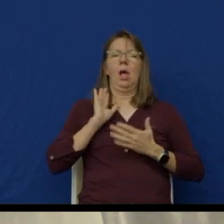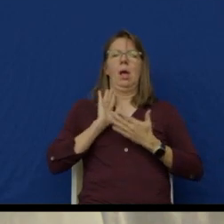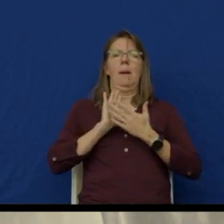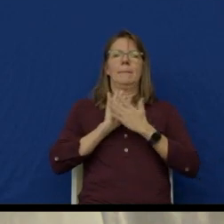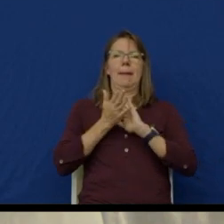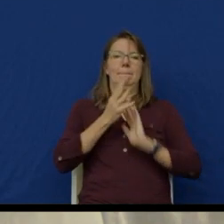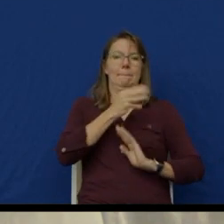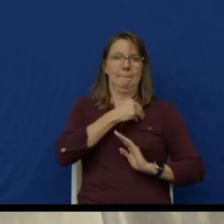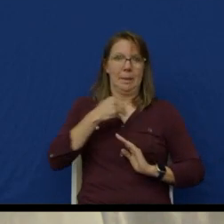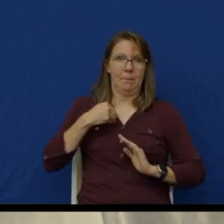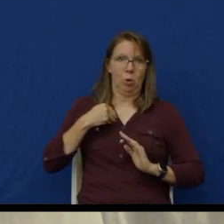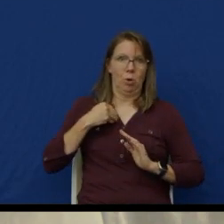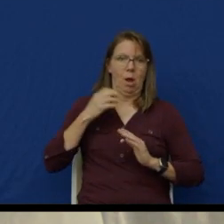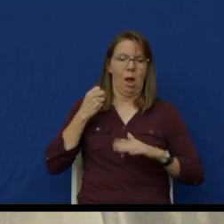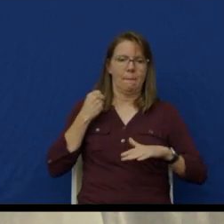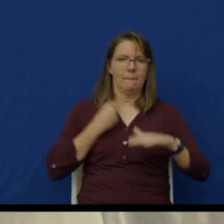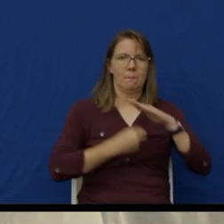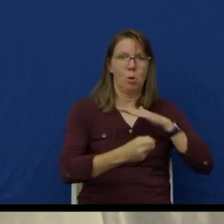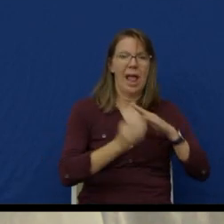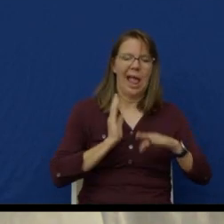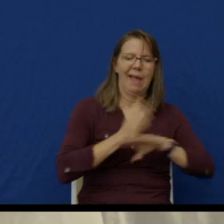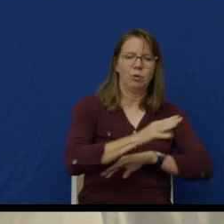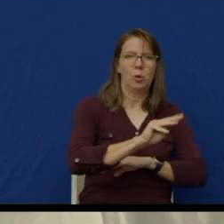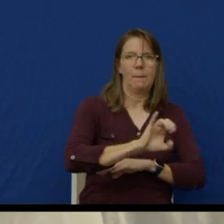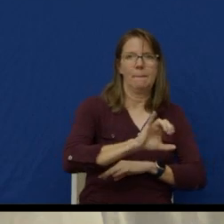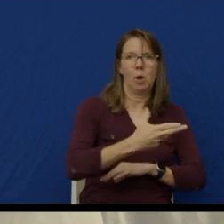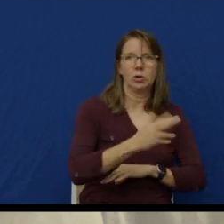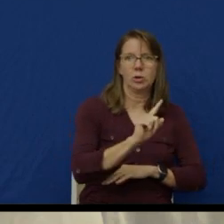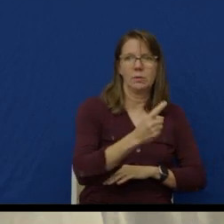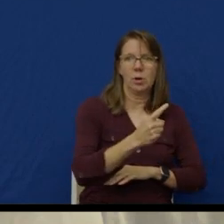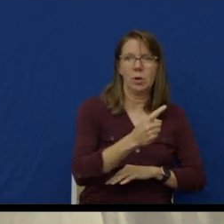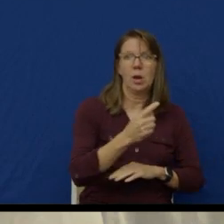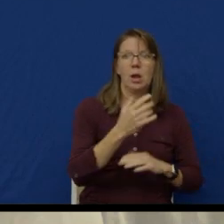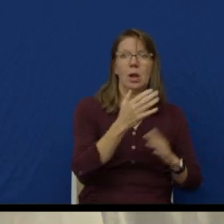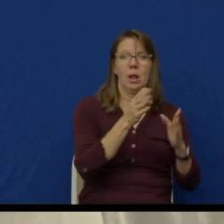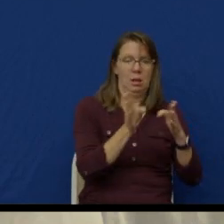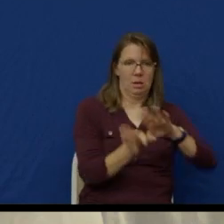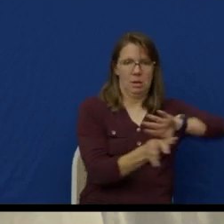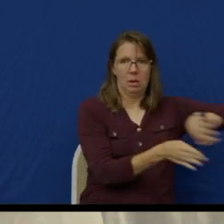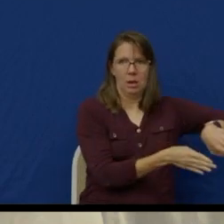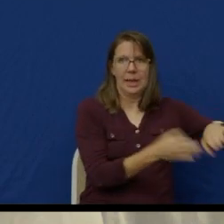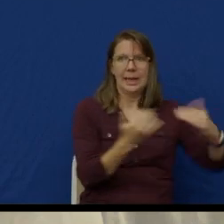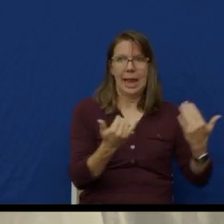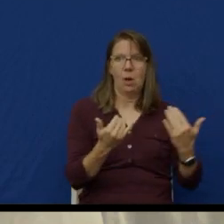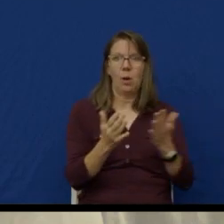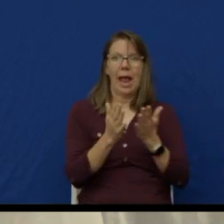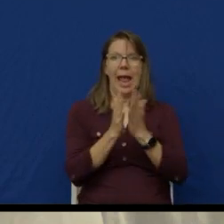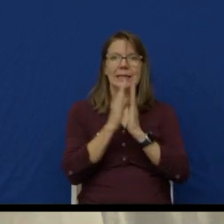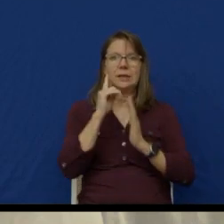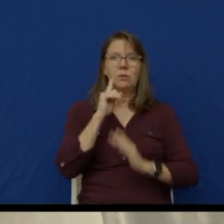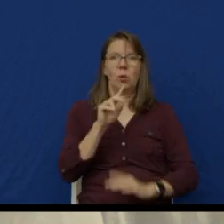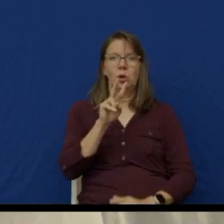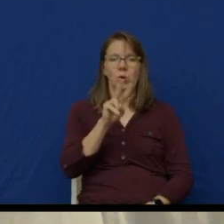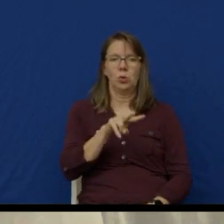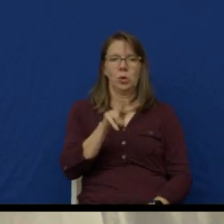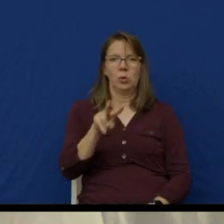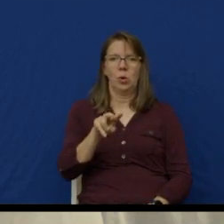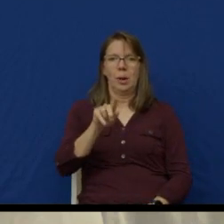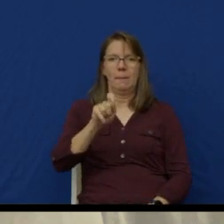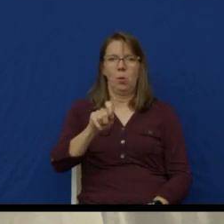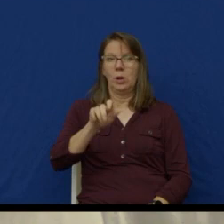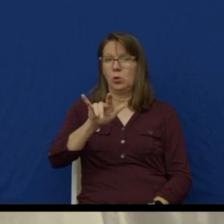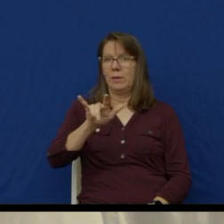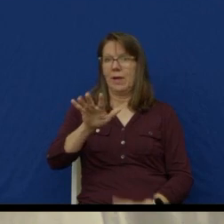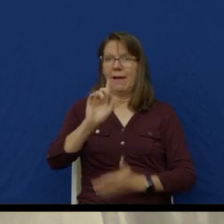an extension anyway, we're technically only asking for 22.25 hour of